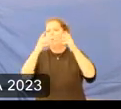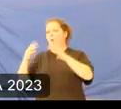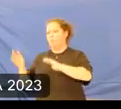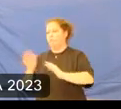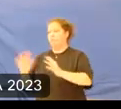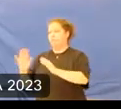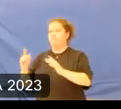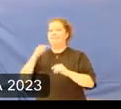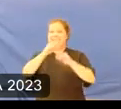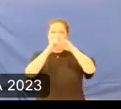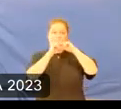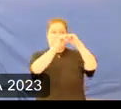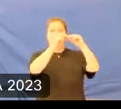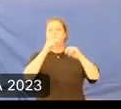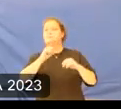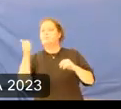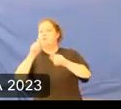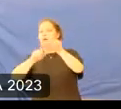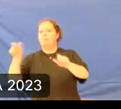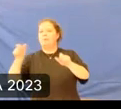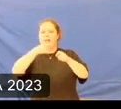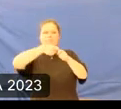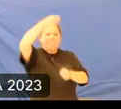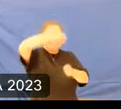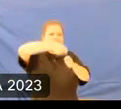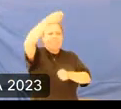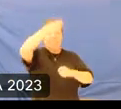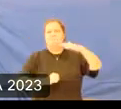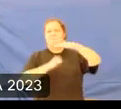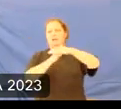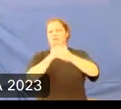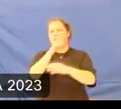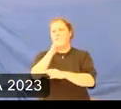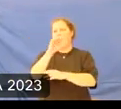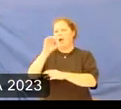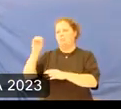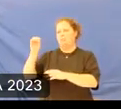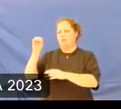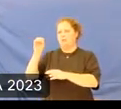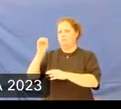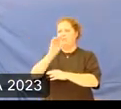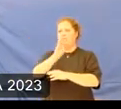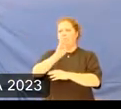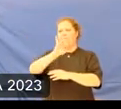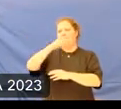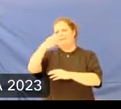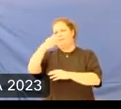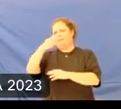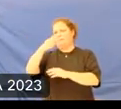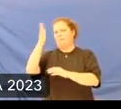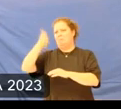Laver estimate, that we have a maximum 100 bit kind of per second transfer